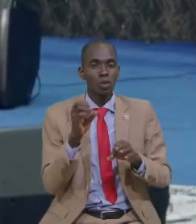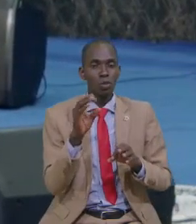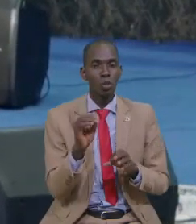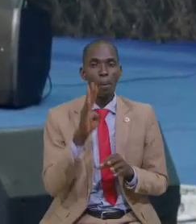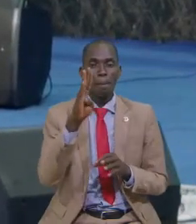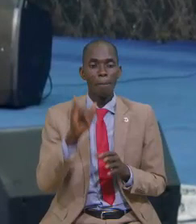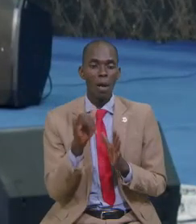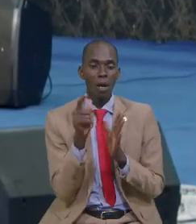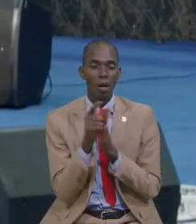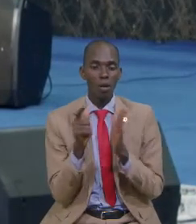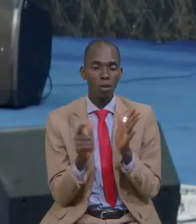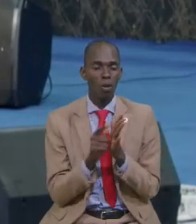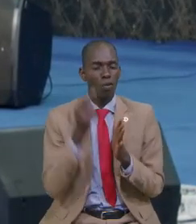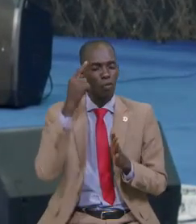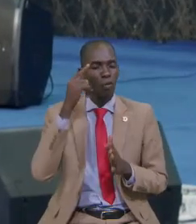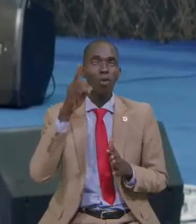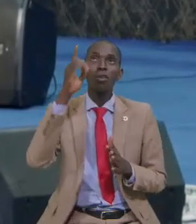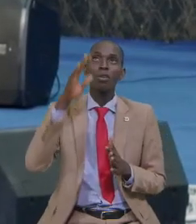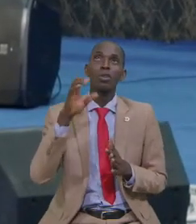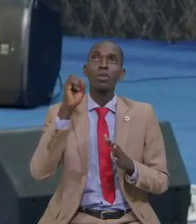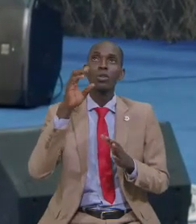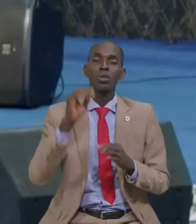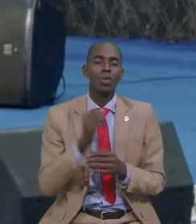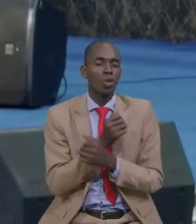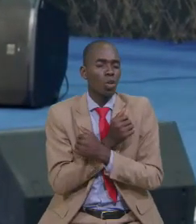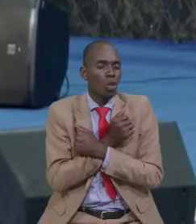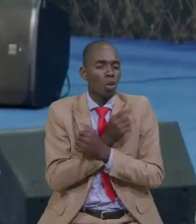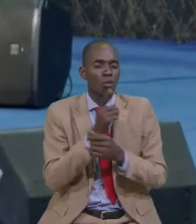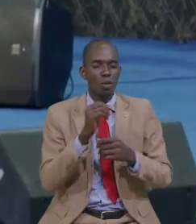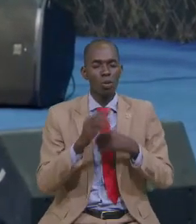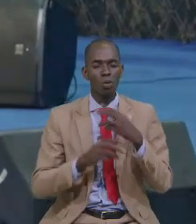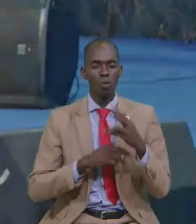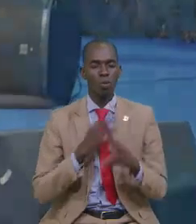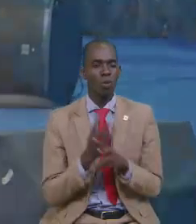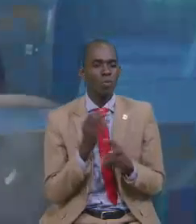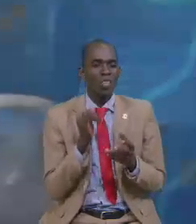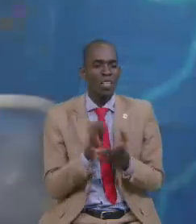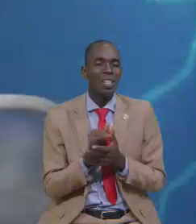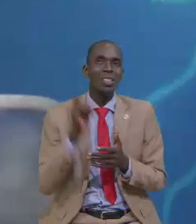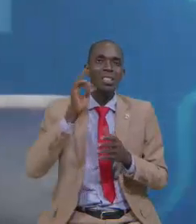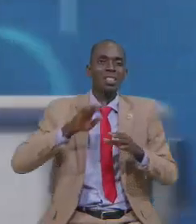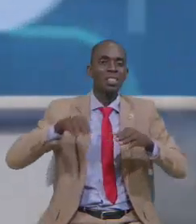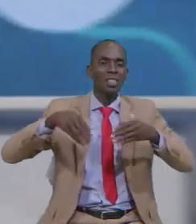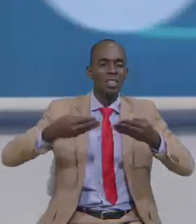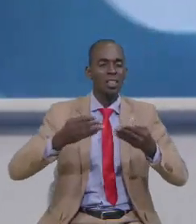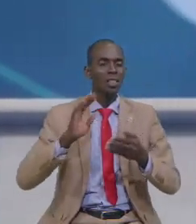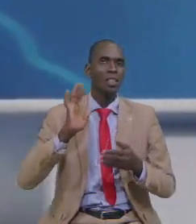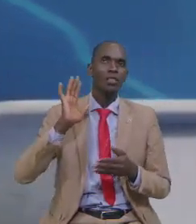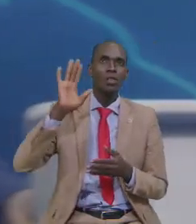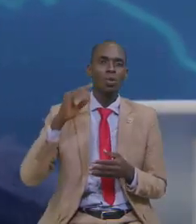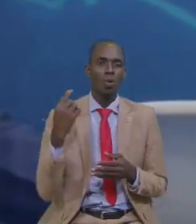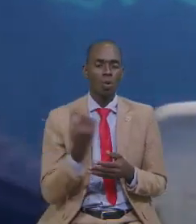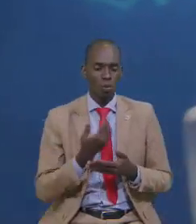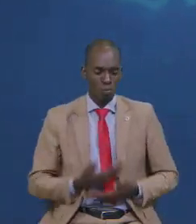for God so loved the world that he gave his only begotten son, that whosoever